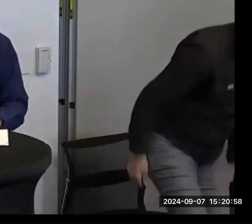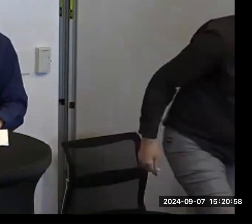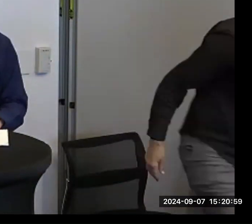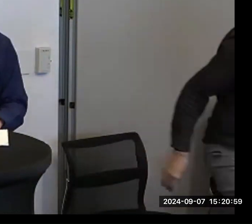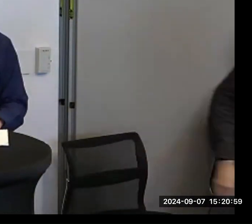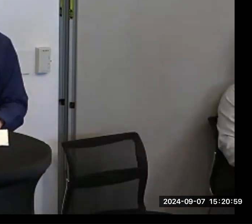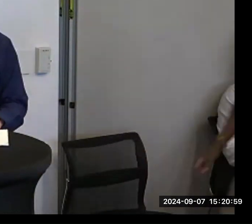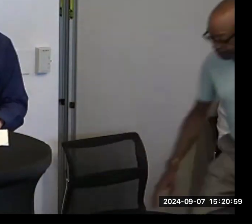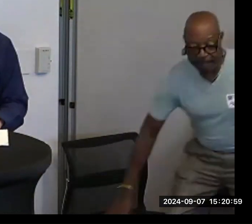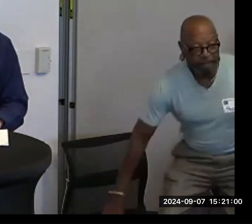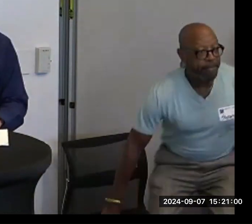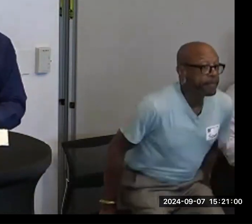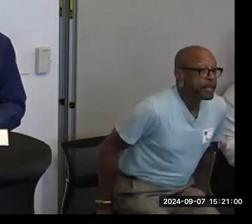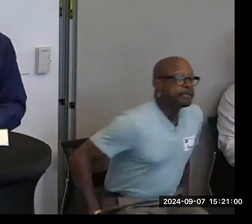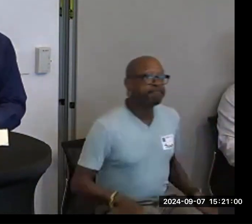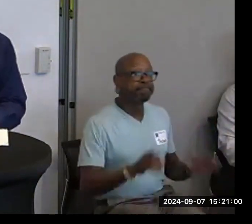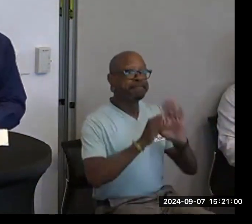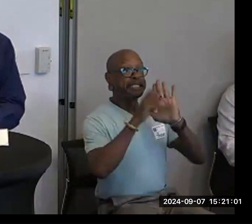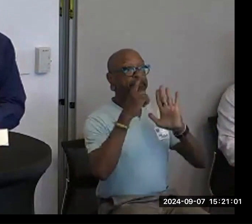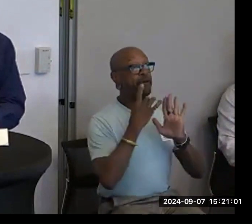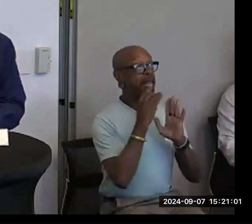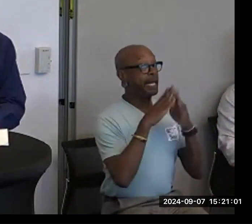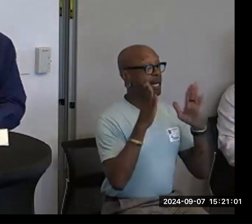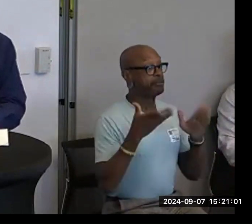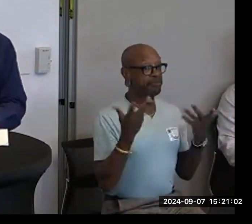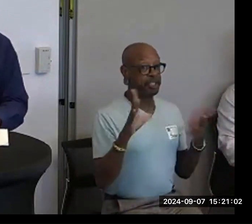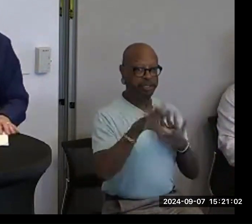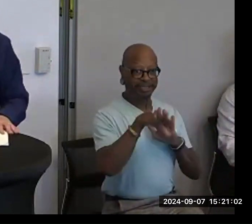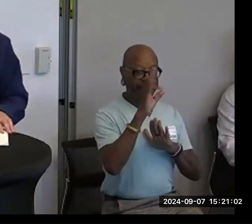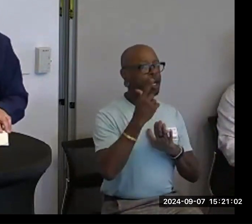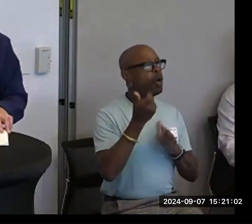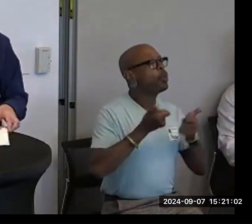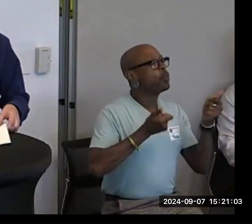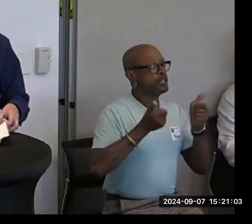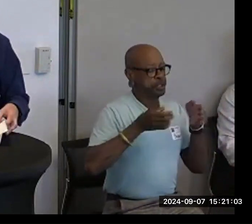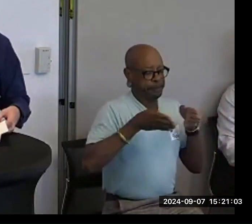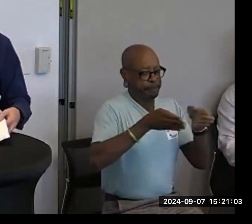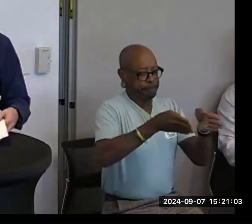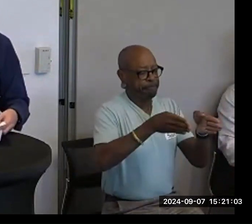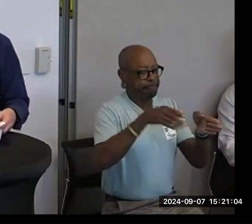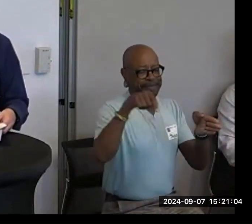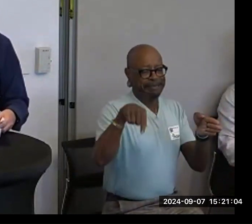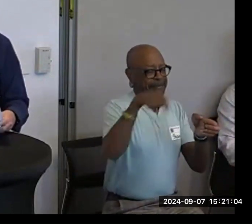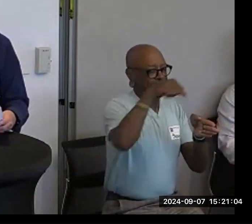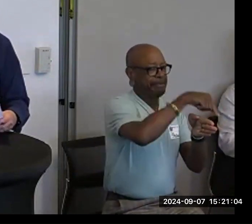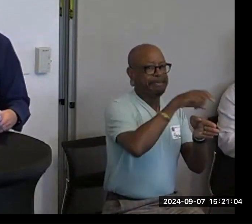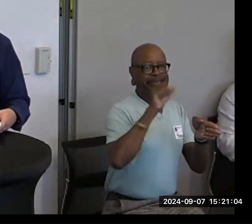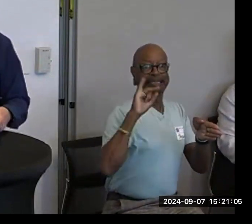Everybody found the lighthouse symbol on which side of Market Street?